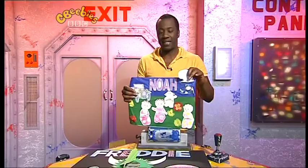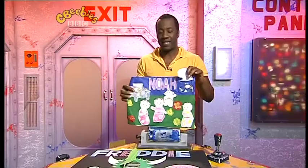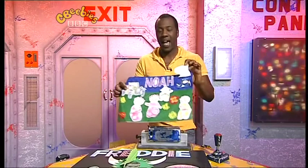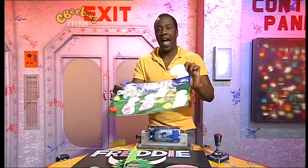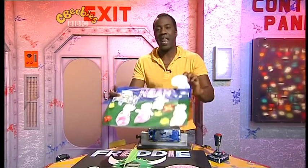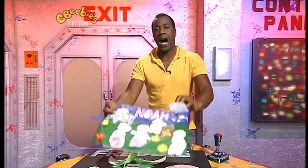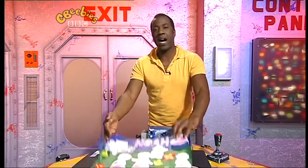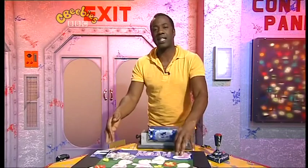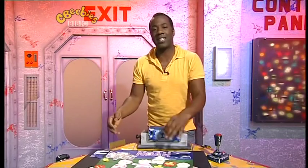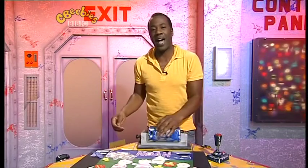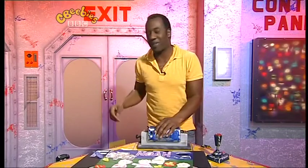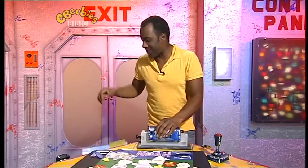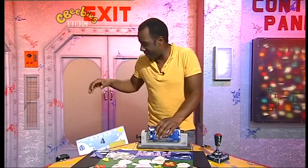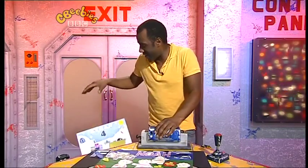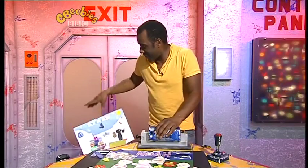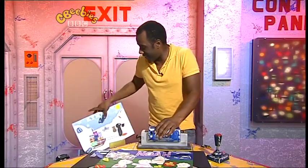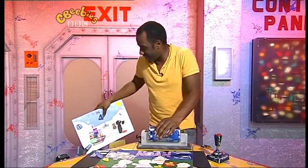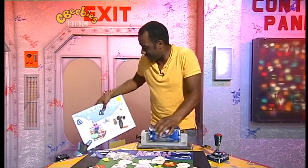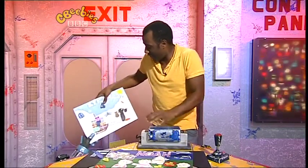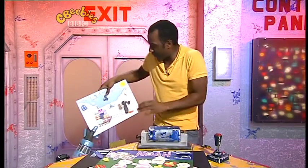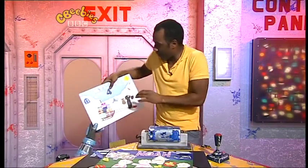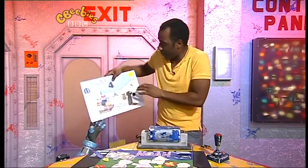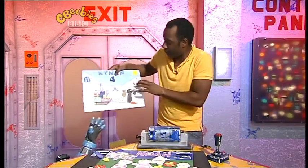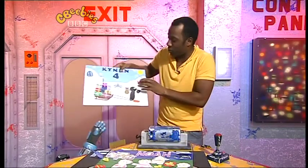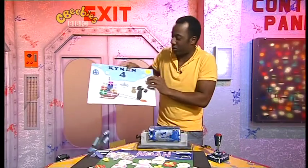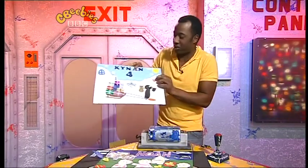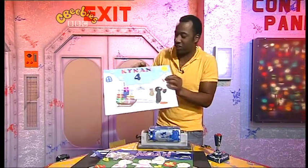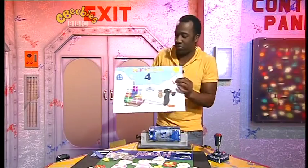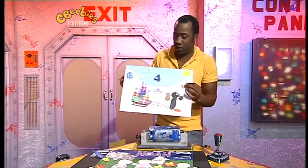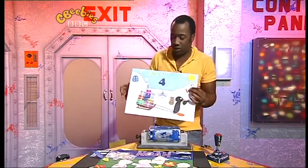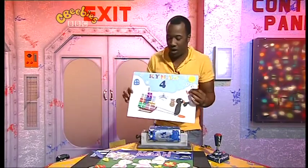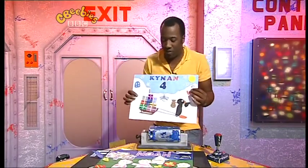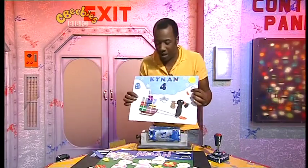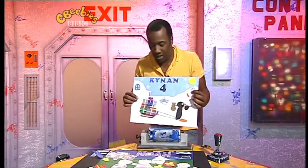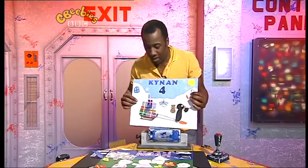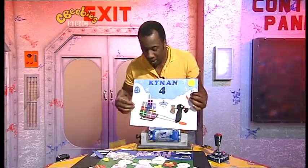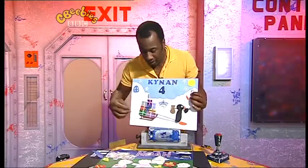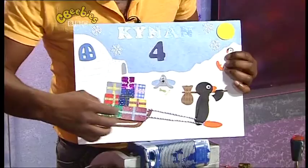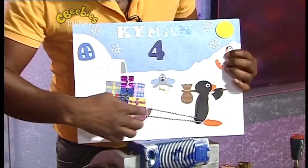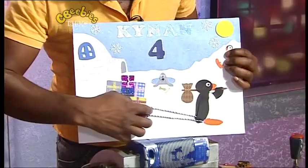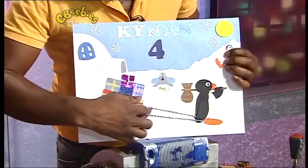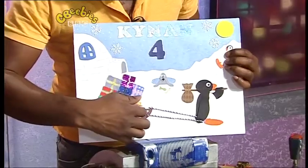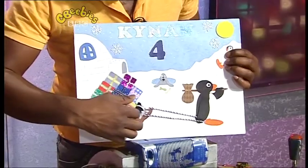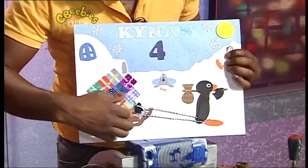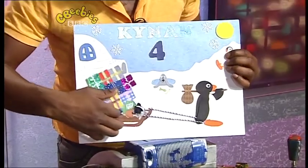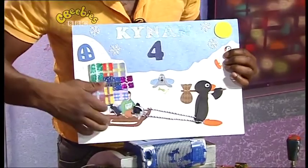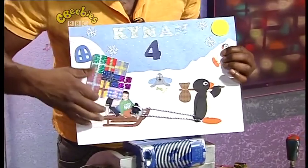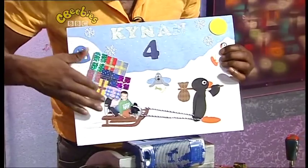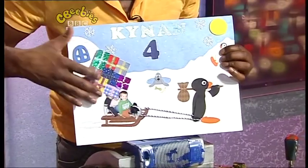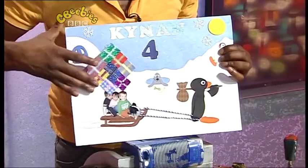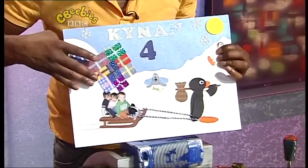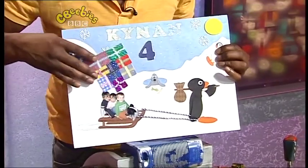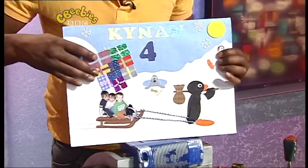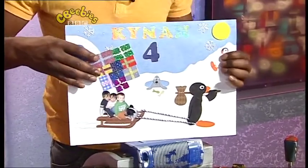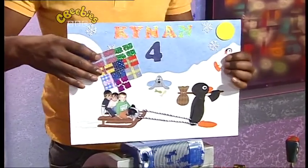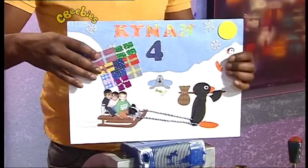Big kisses and hugs as well. Here's another card. Whoa, look at this beautiful card. We're up in the snow with Pingu and